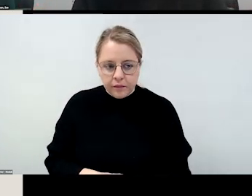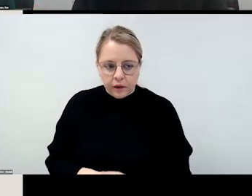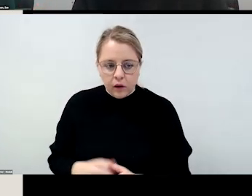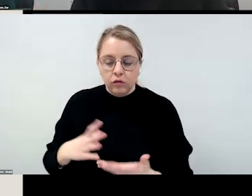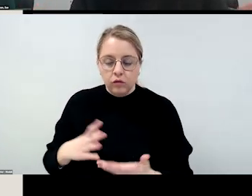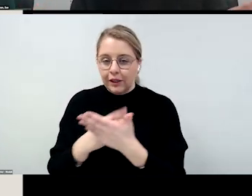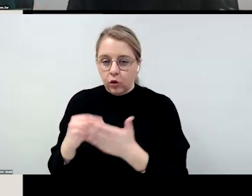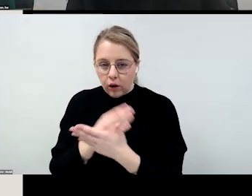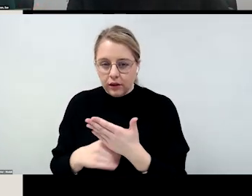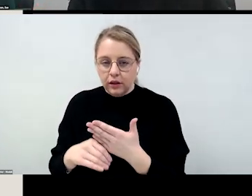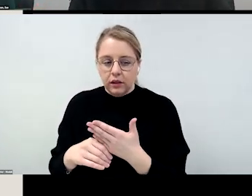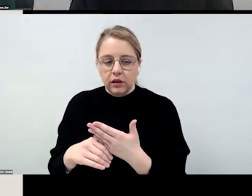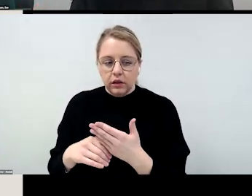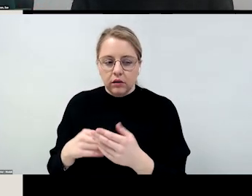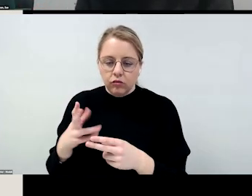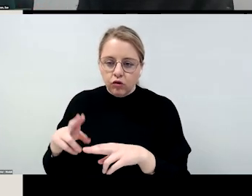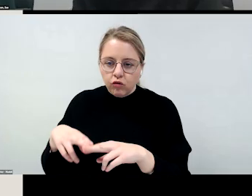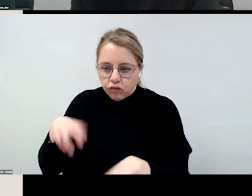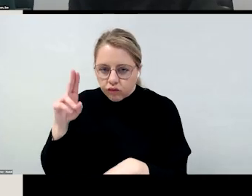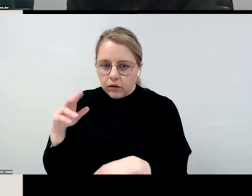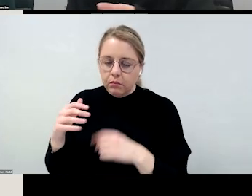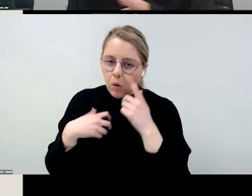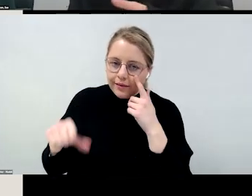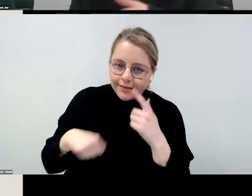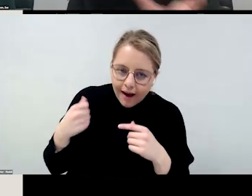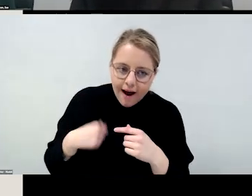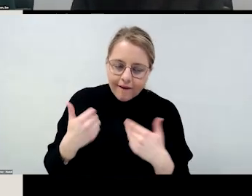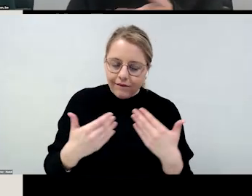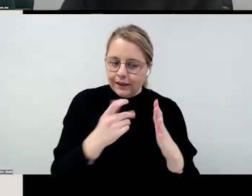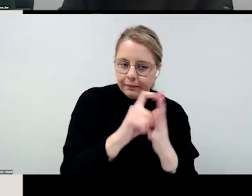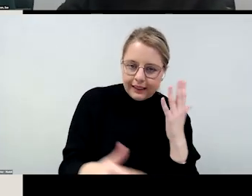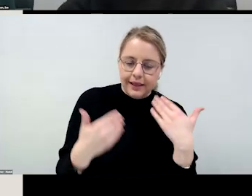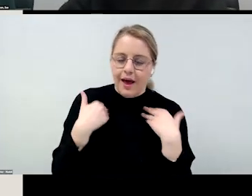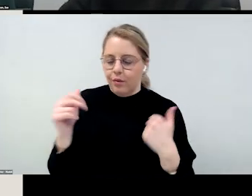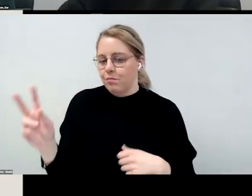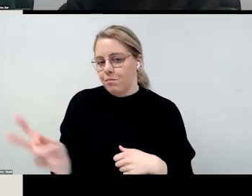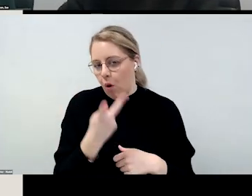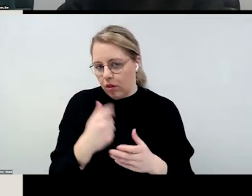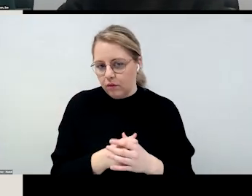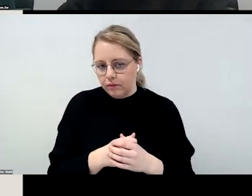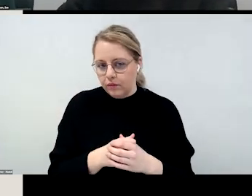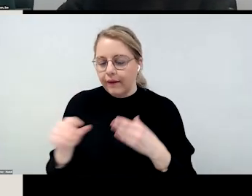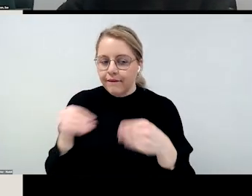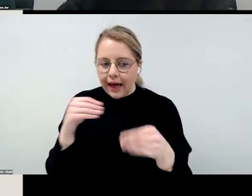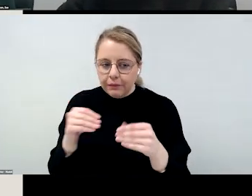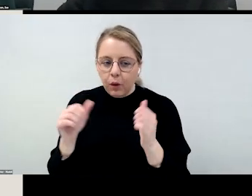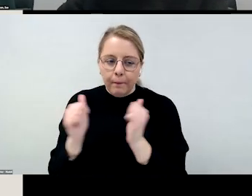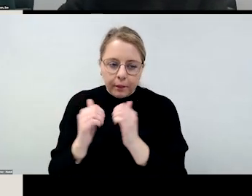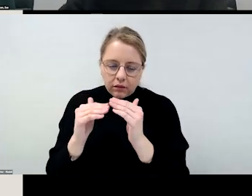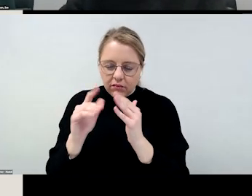address staffing issues, and increase resourcing in the health sector to support home visits and flexible appointment